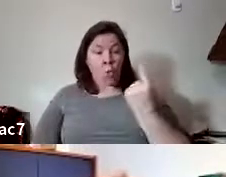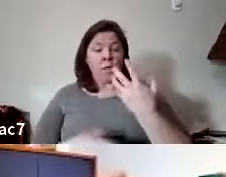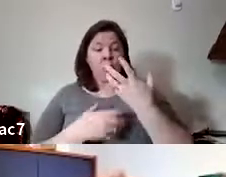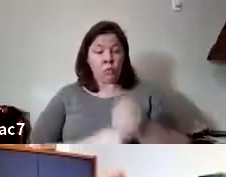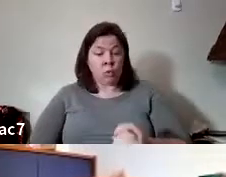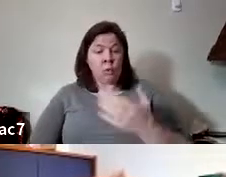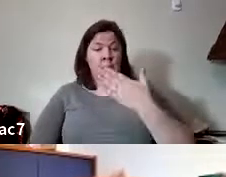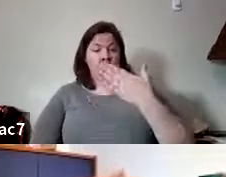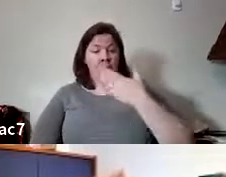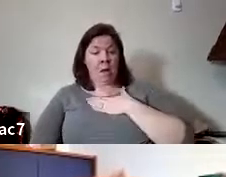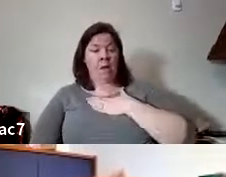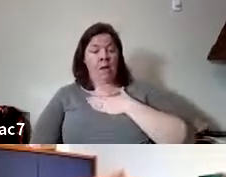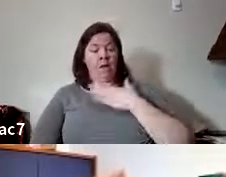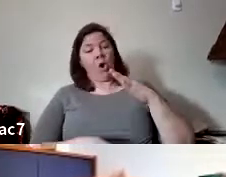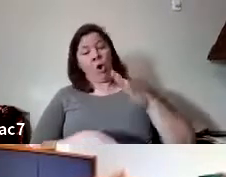ONPASSIVE. Awesome.